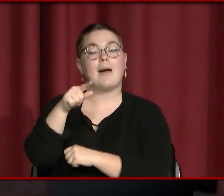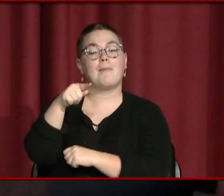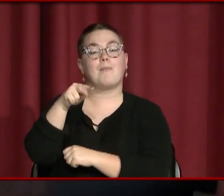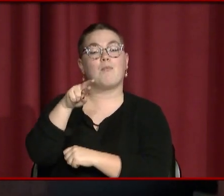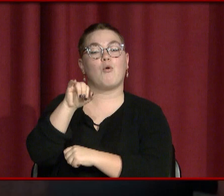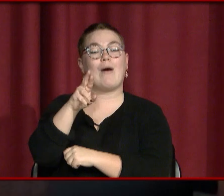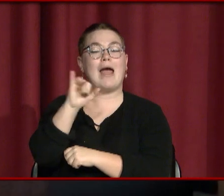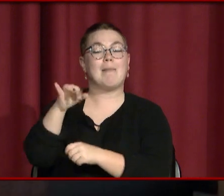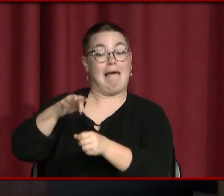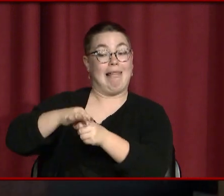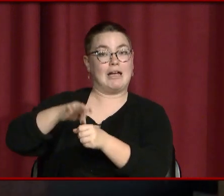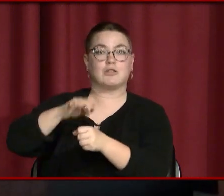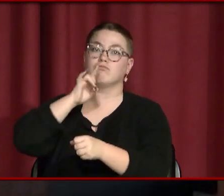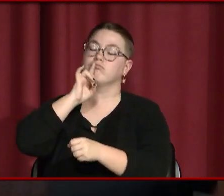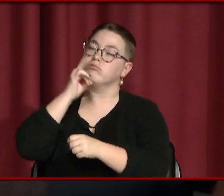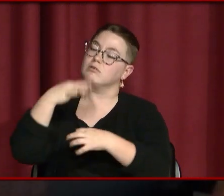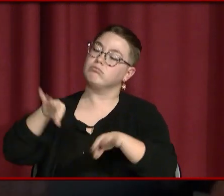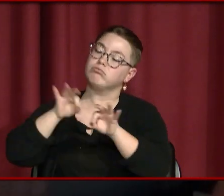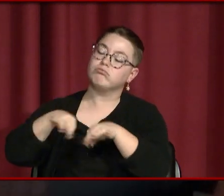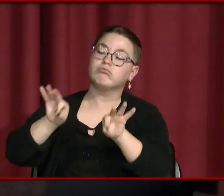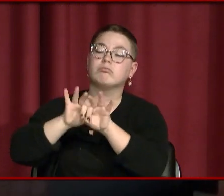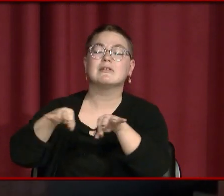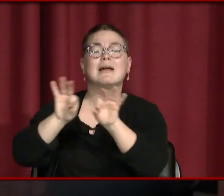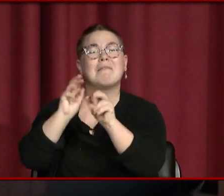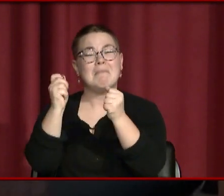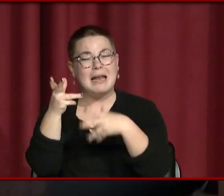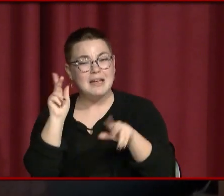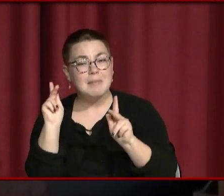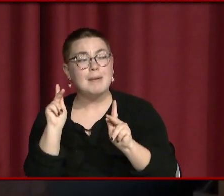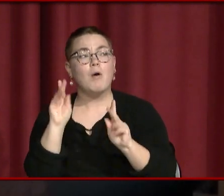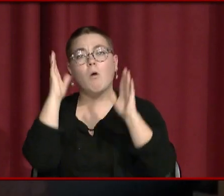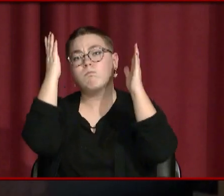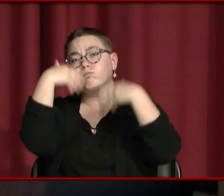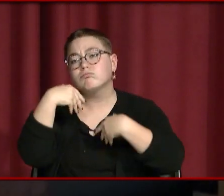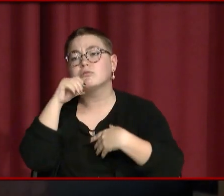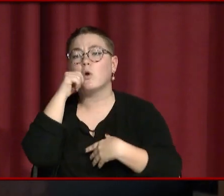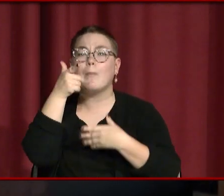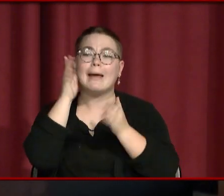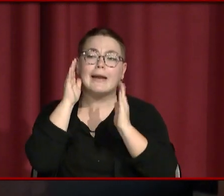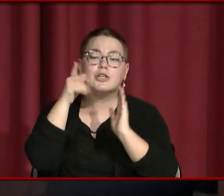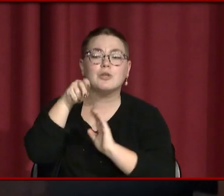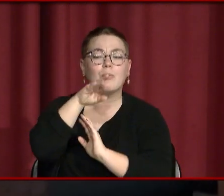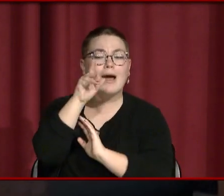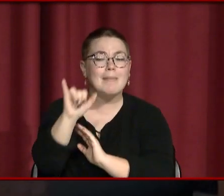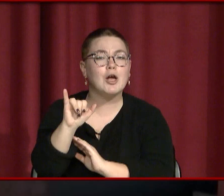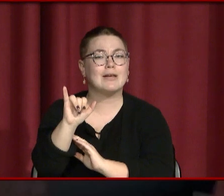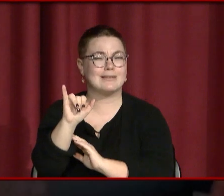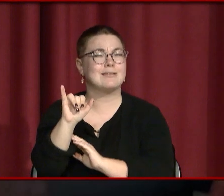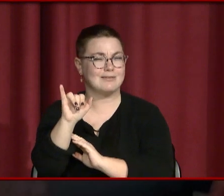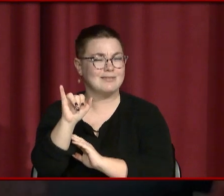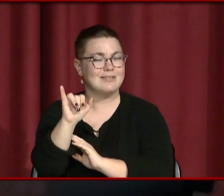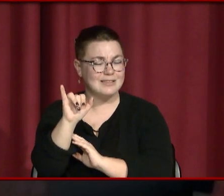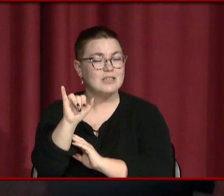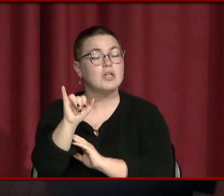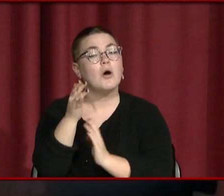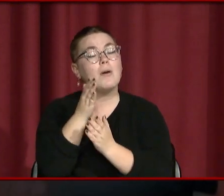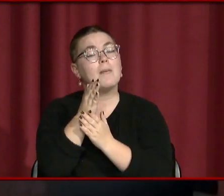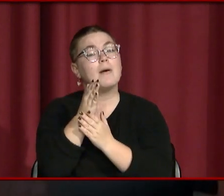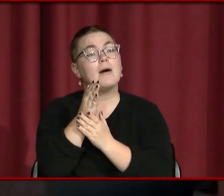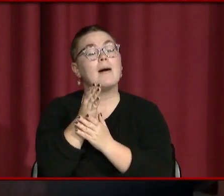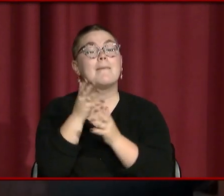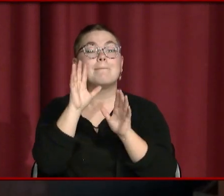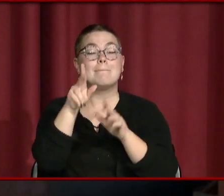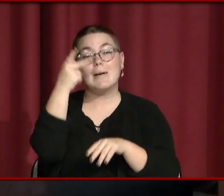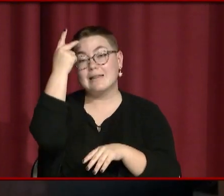And so they end up playing to the extremes of each party. So you are right. Partisan gerrymandering, and we have a